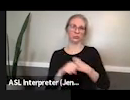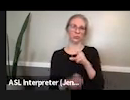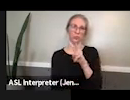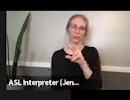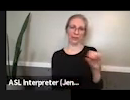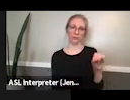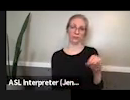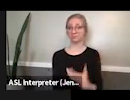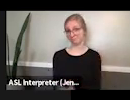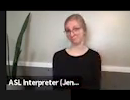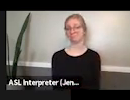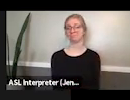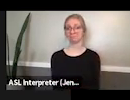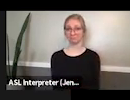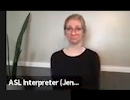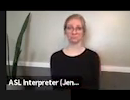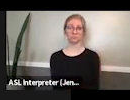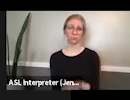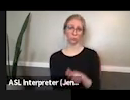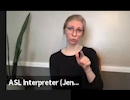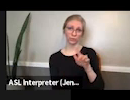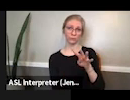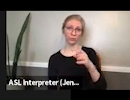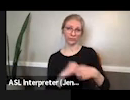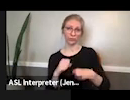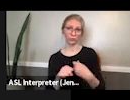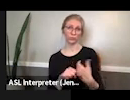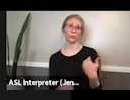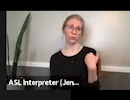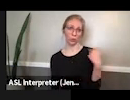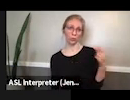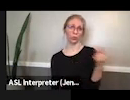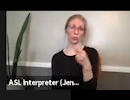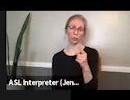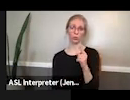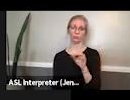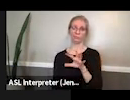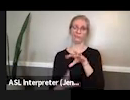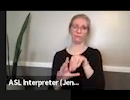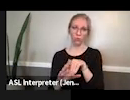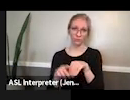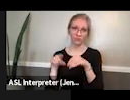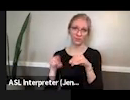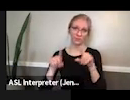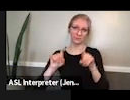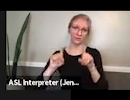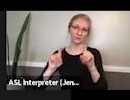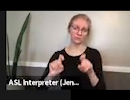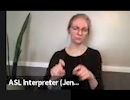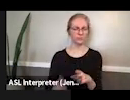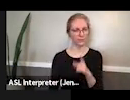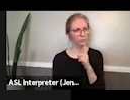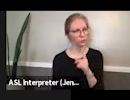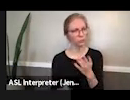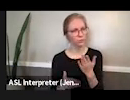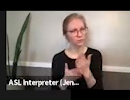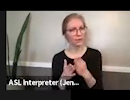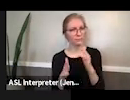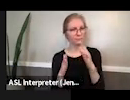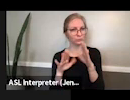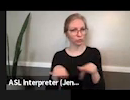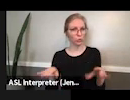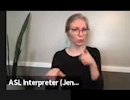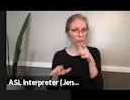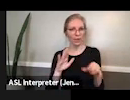So 24 years ago, you guys got on board with this. And I'm sure that some of the kids that have been identified in